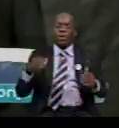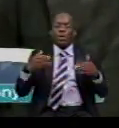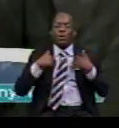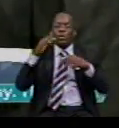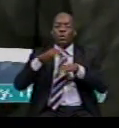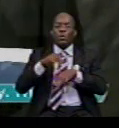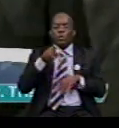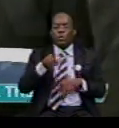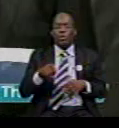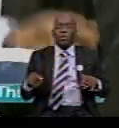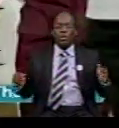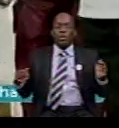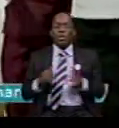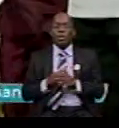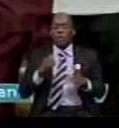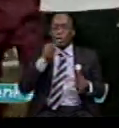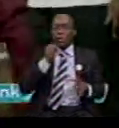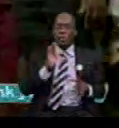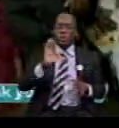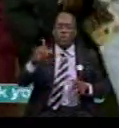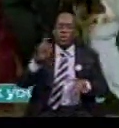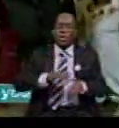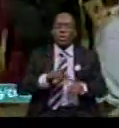It is your turn to give testimony.